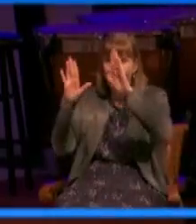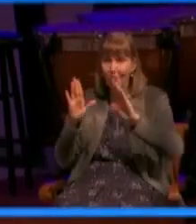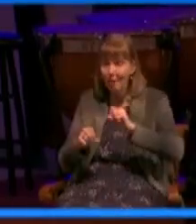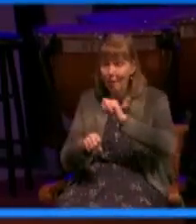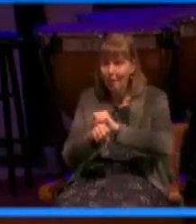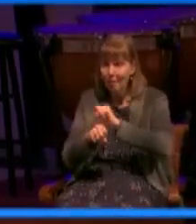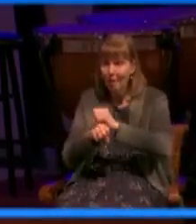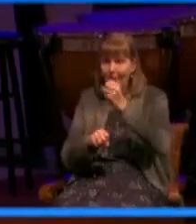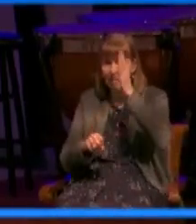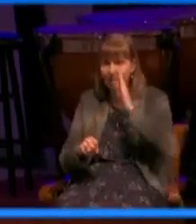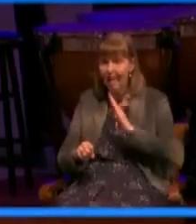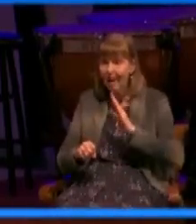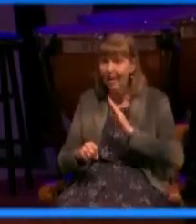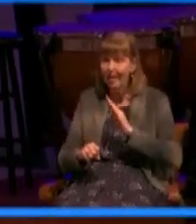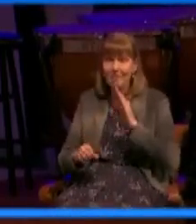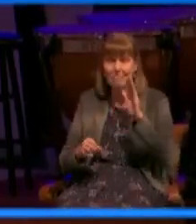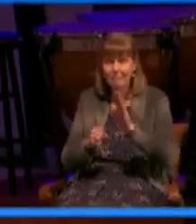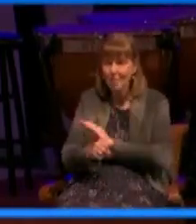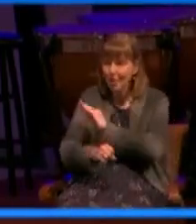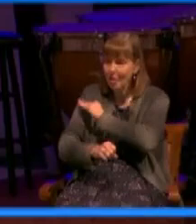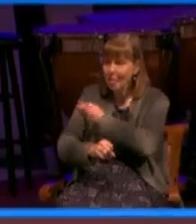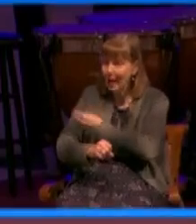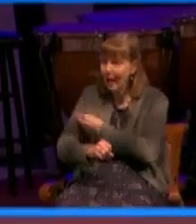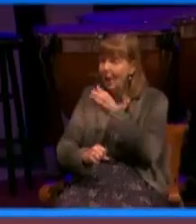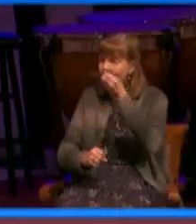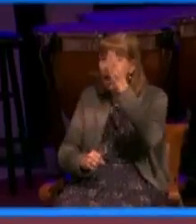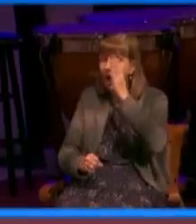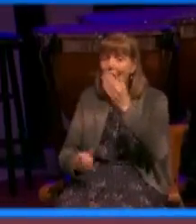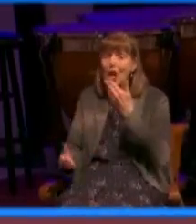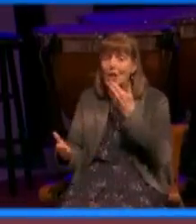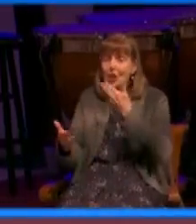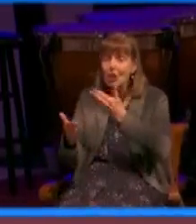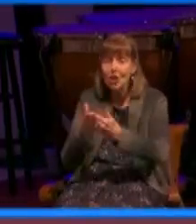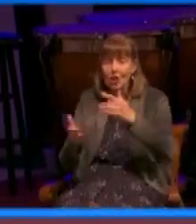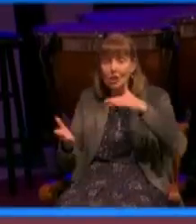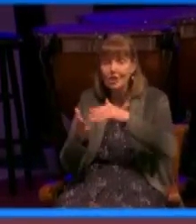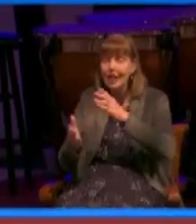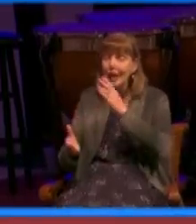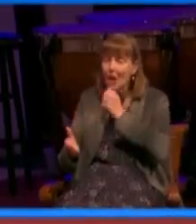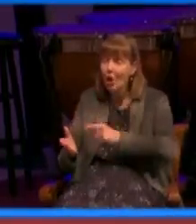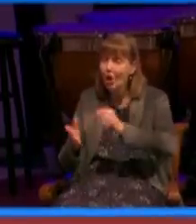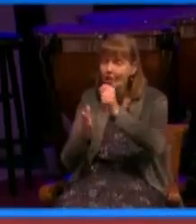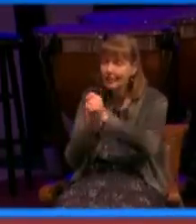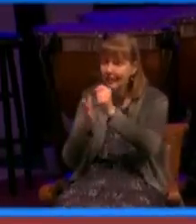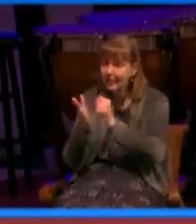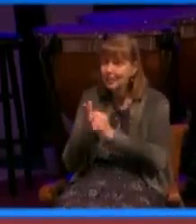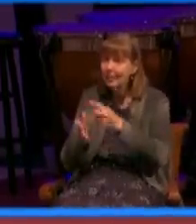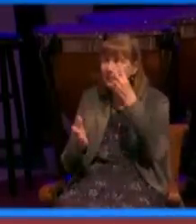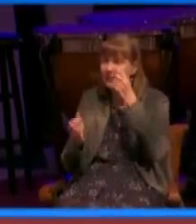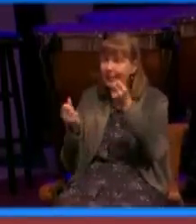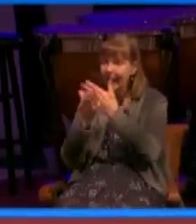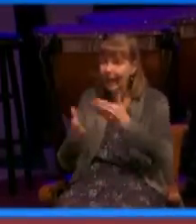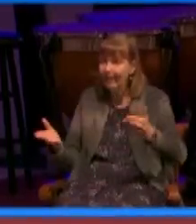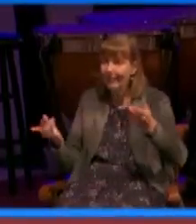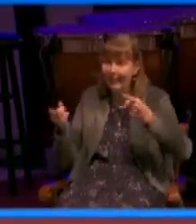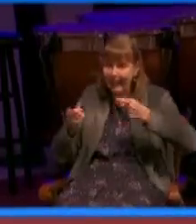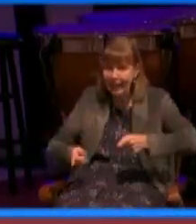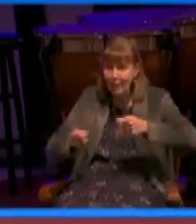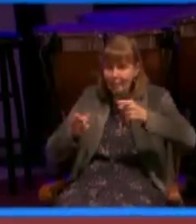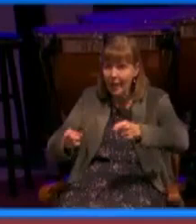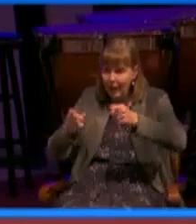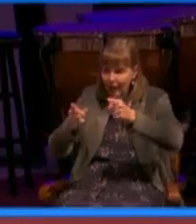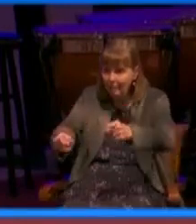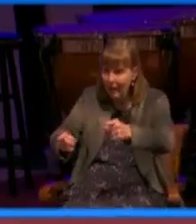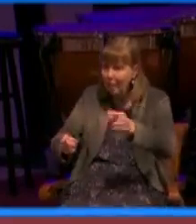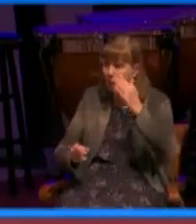so good for us to study this Old Testament and see this unfolding and hear this Bible lesson? Because tomorrow when I wake up and